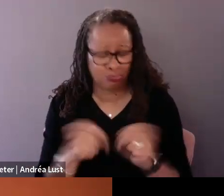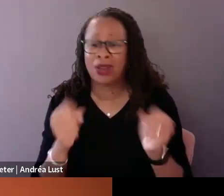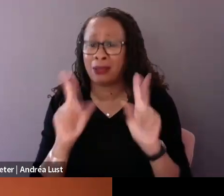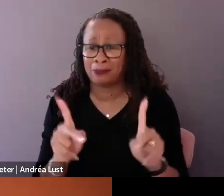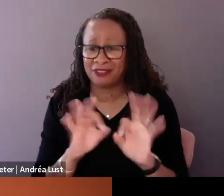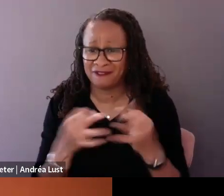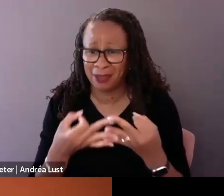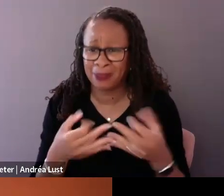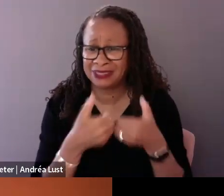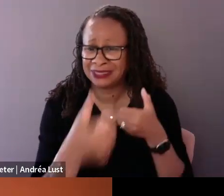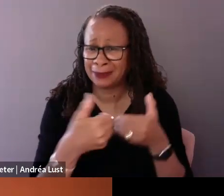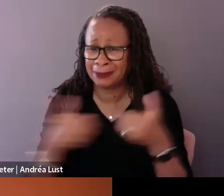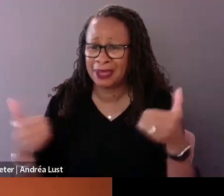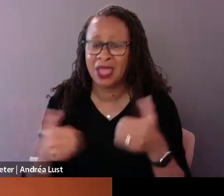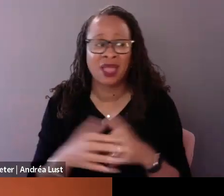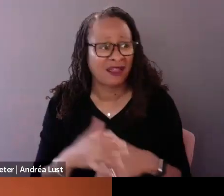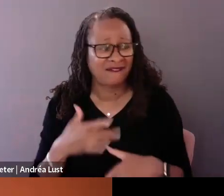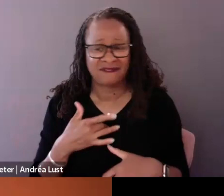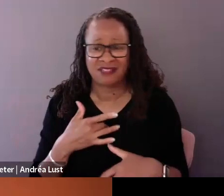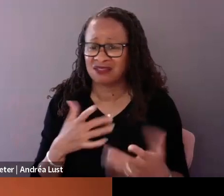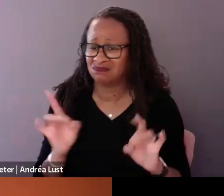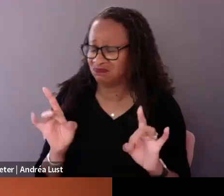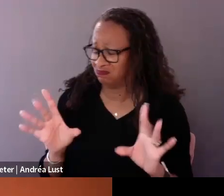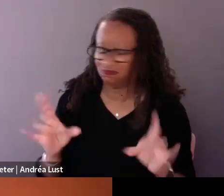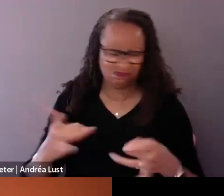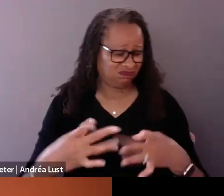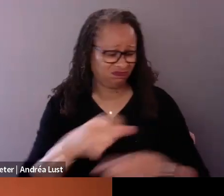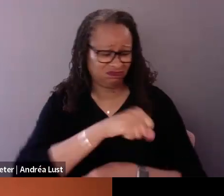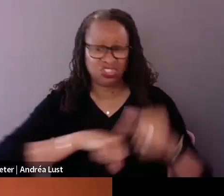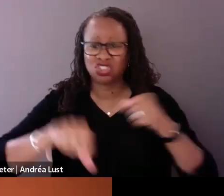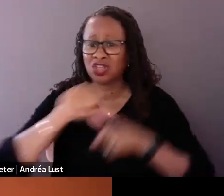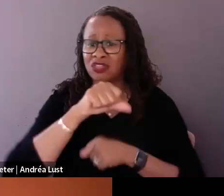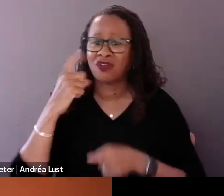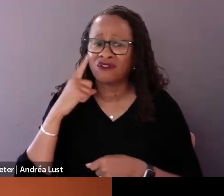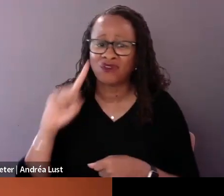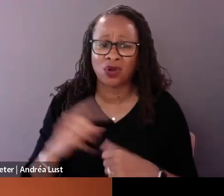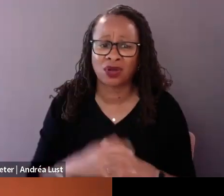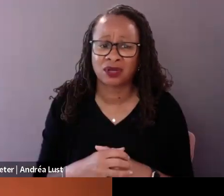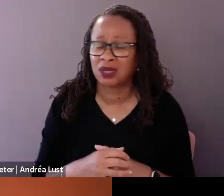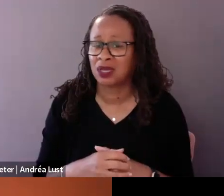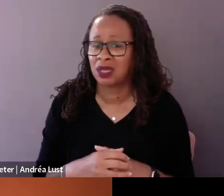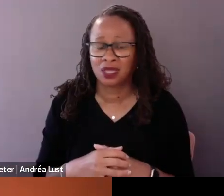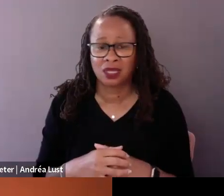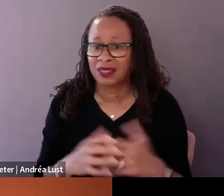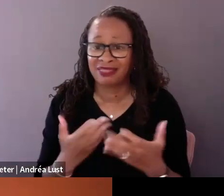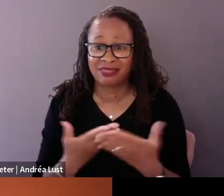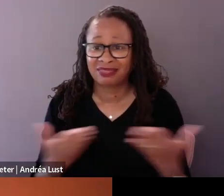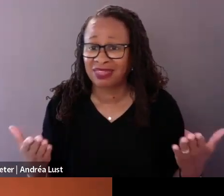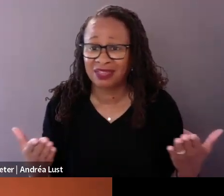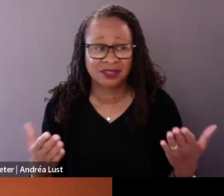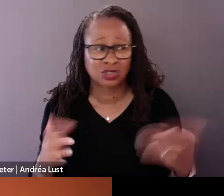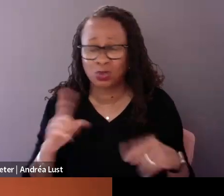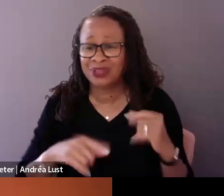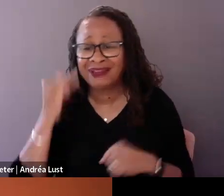make them resent each other for, like unspeakable acts,